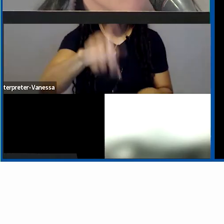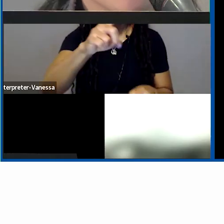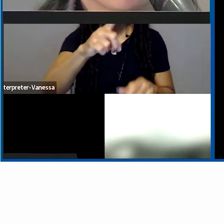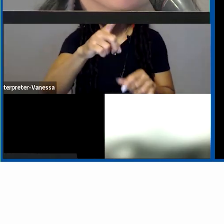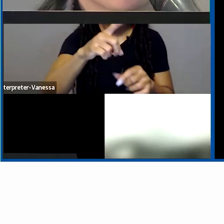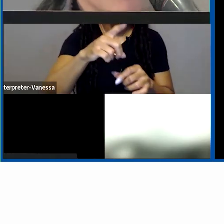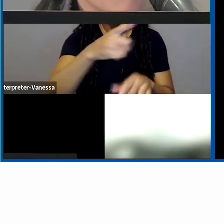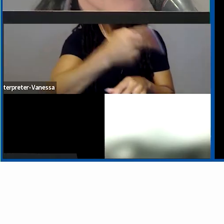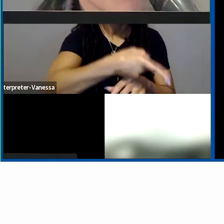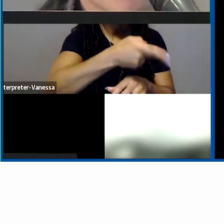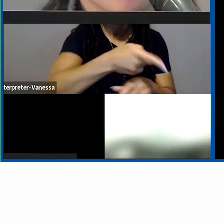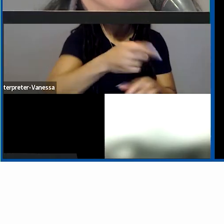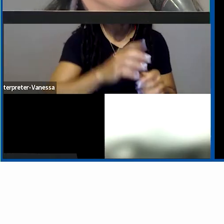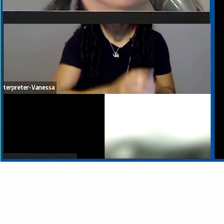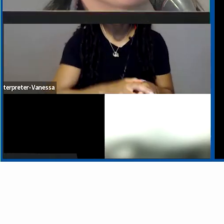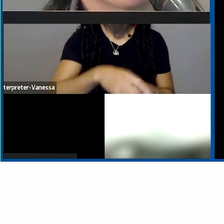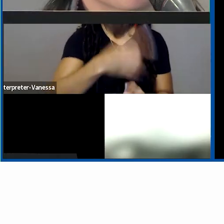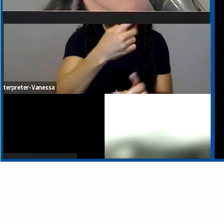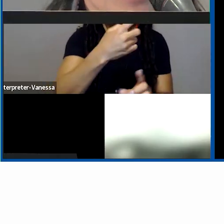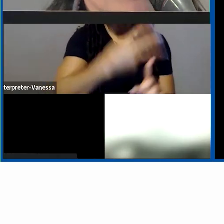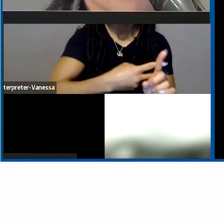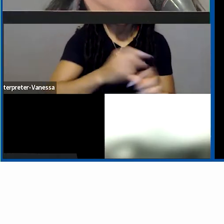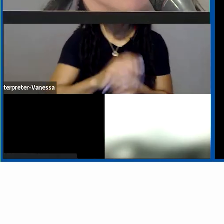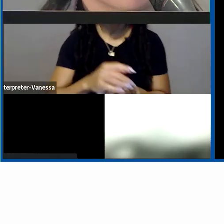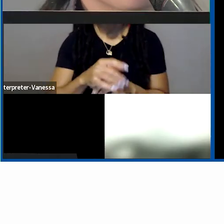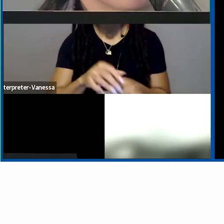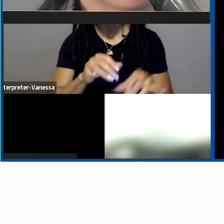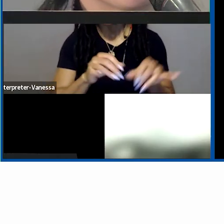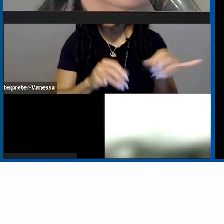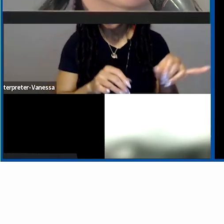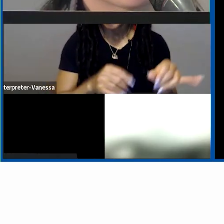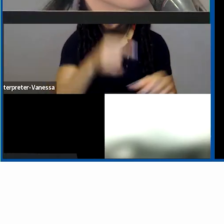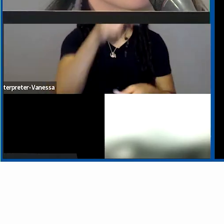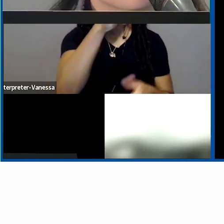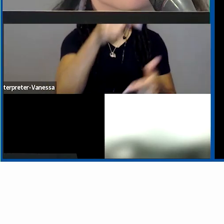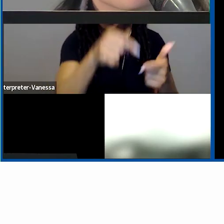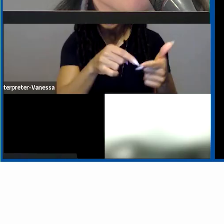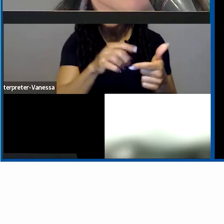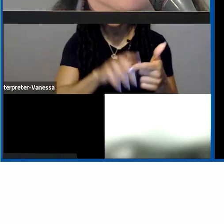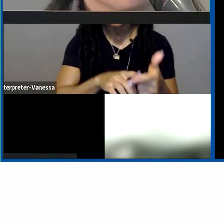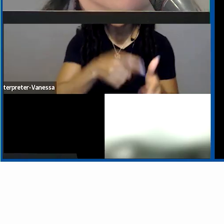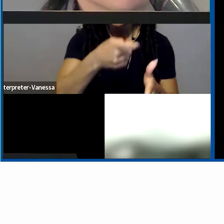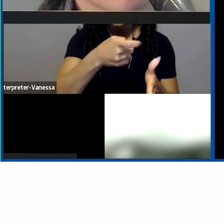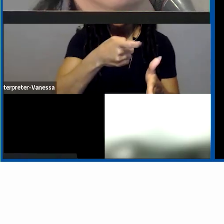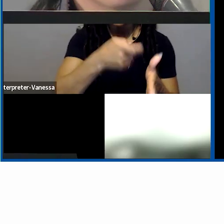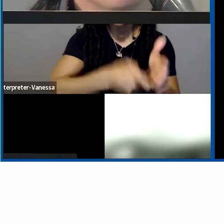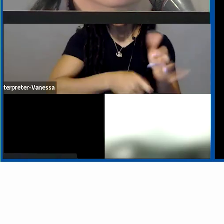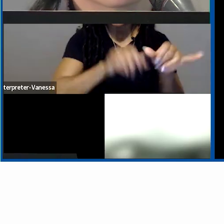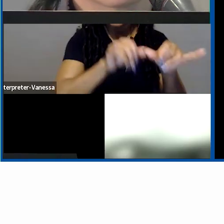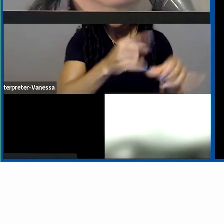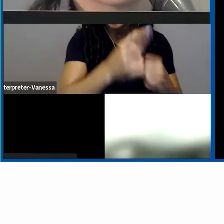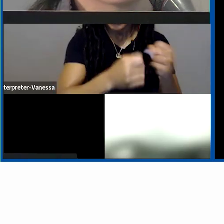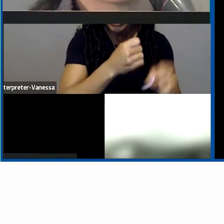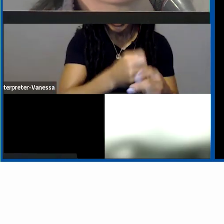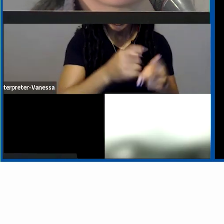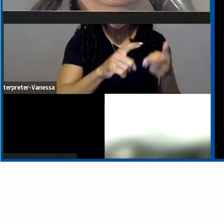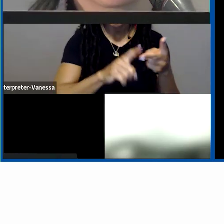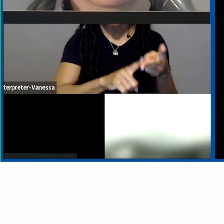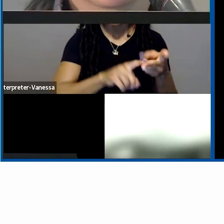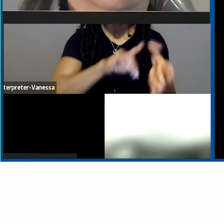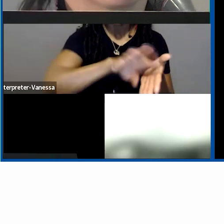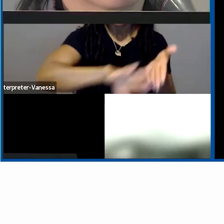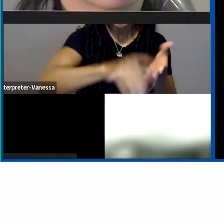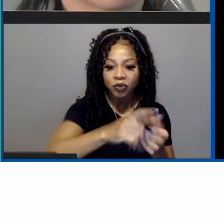Charges are stayed 1 year, absolute discharge 1 year, conditional discharge 3 years. These are not the ones that most people